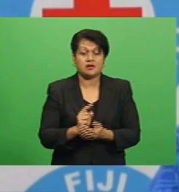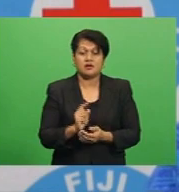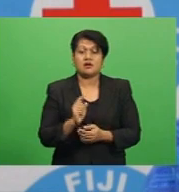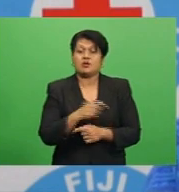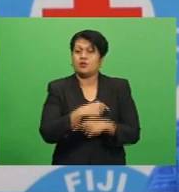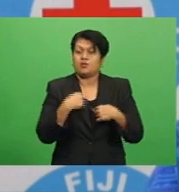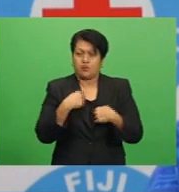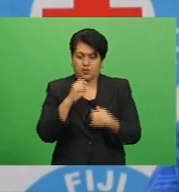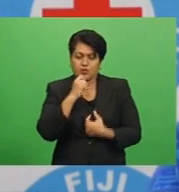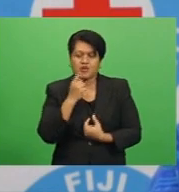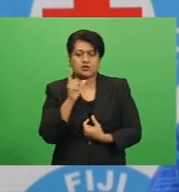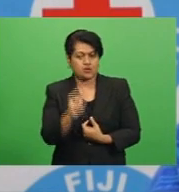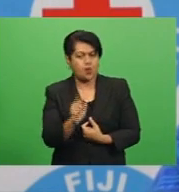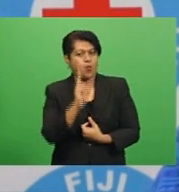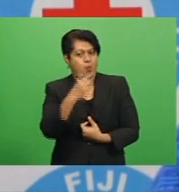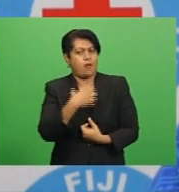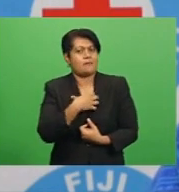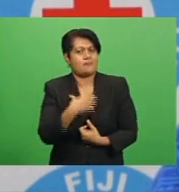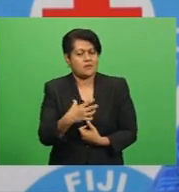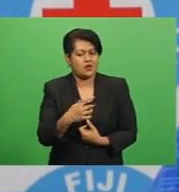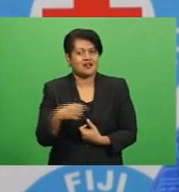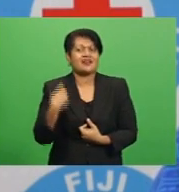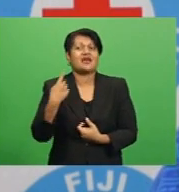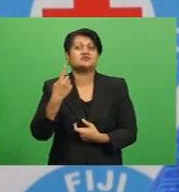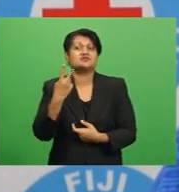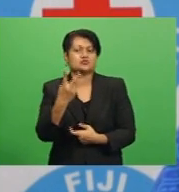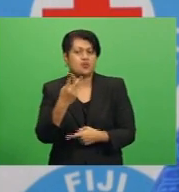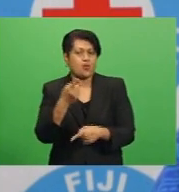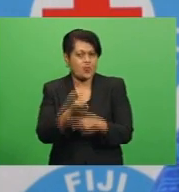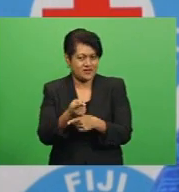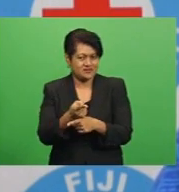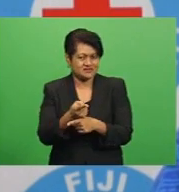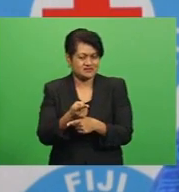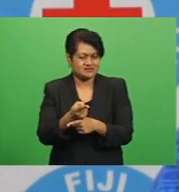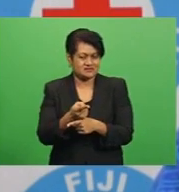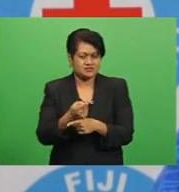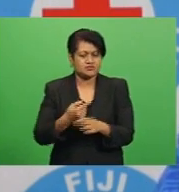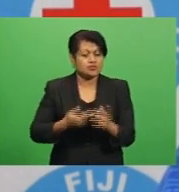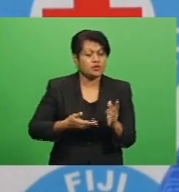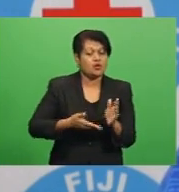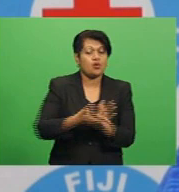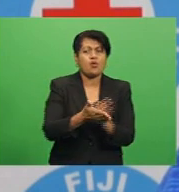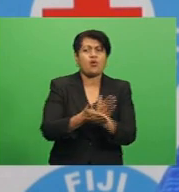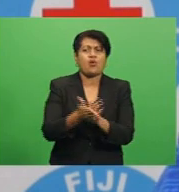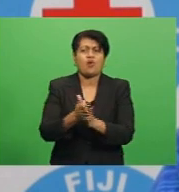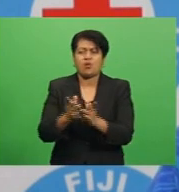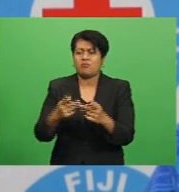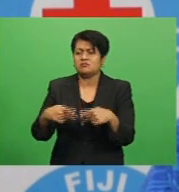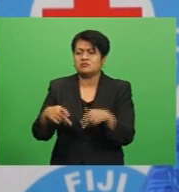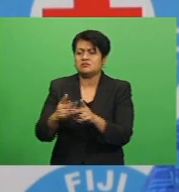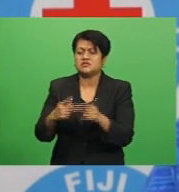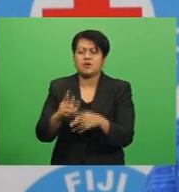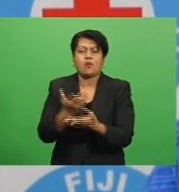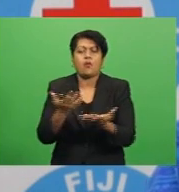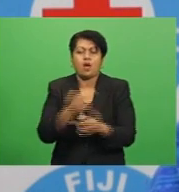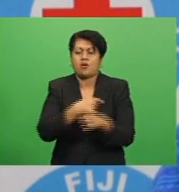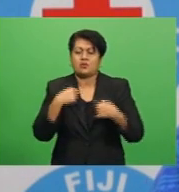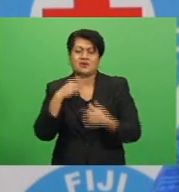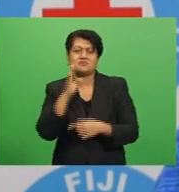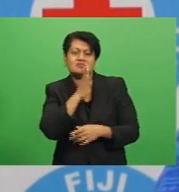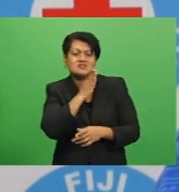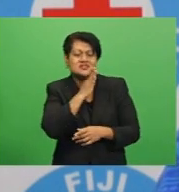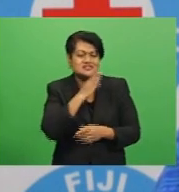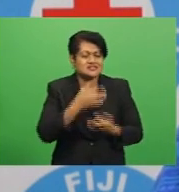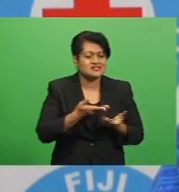sweep. Starting for the next 2 weeks, just to go all through the areas and just to find out where we've missed,